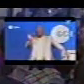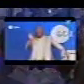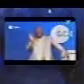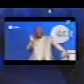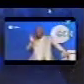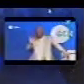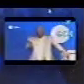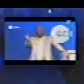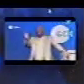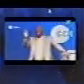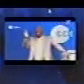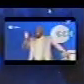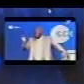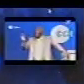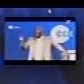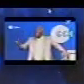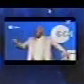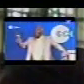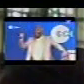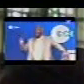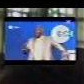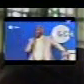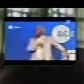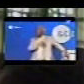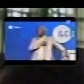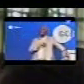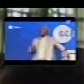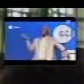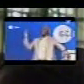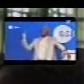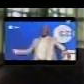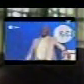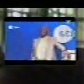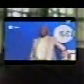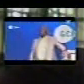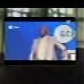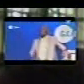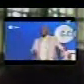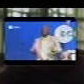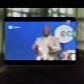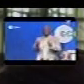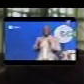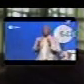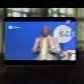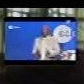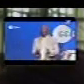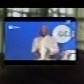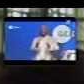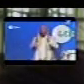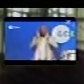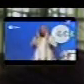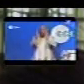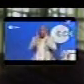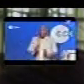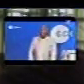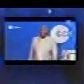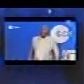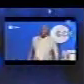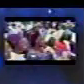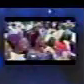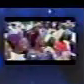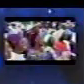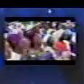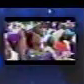judge this. They're only thinking about man, about the creature who changed the truth of